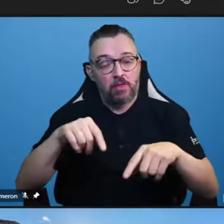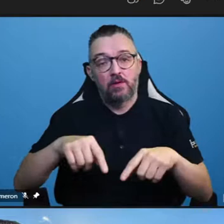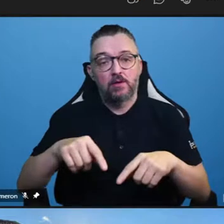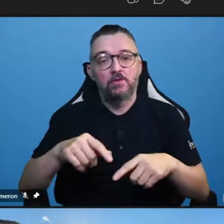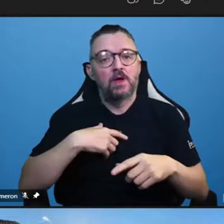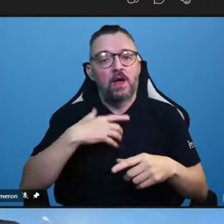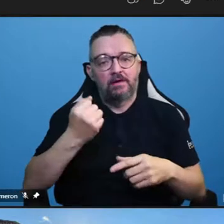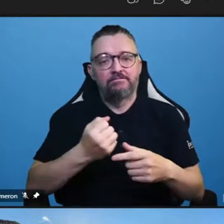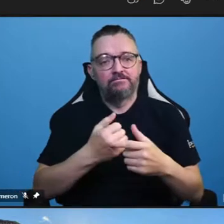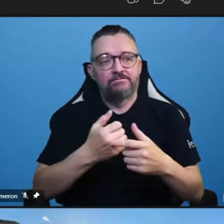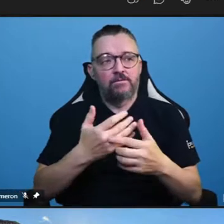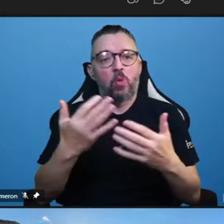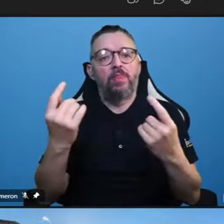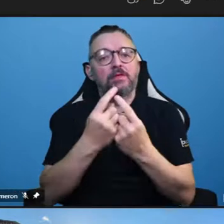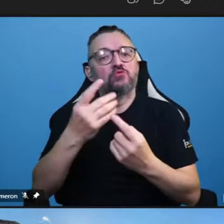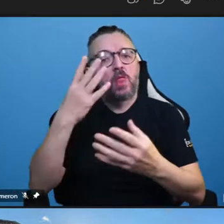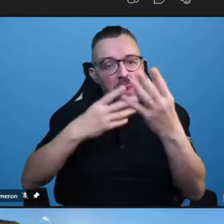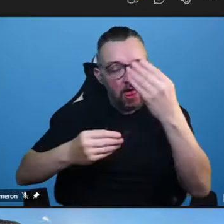to be learned, and